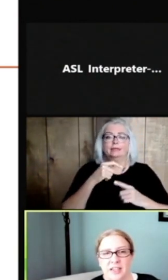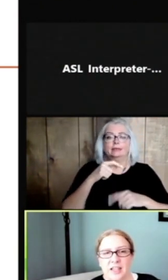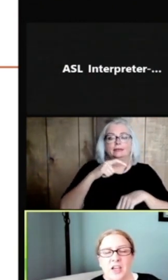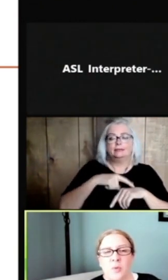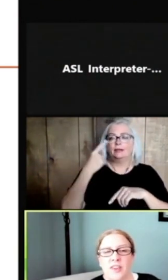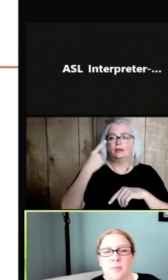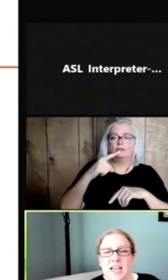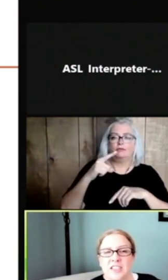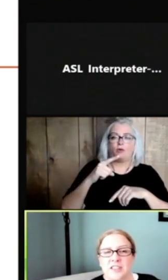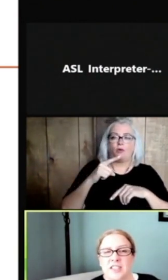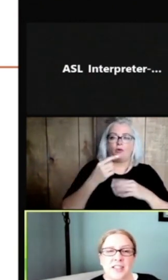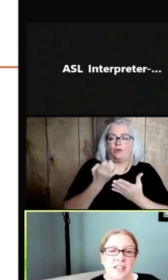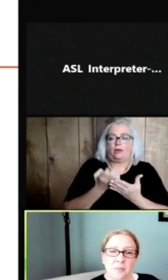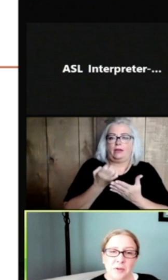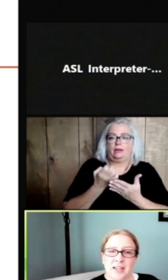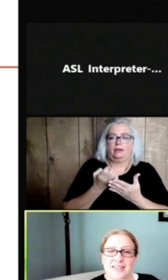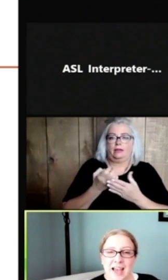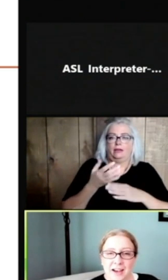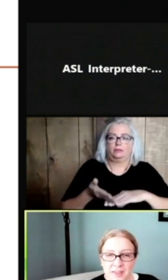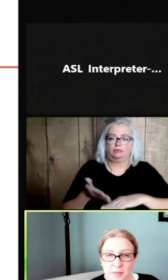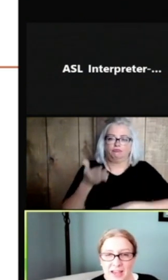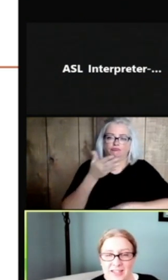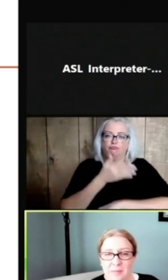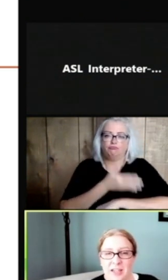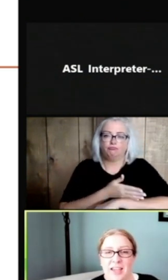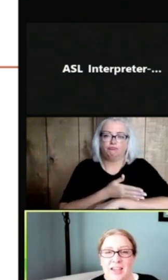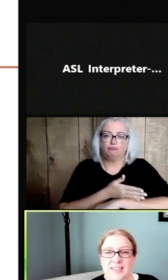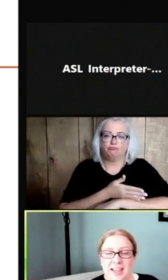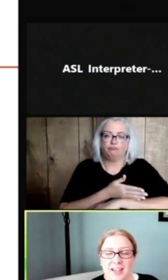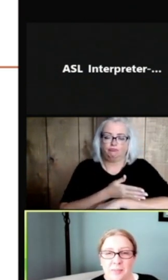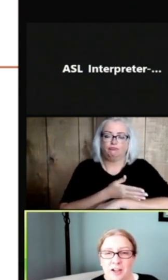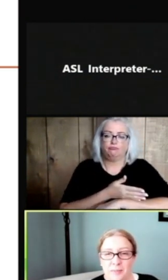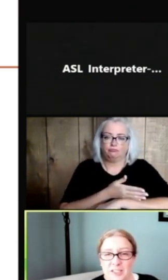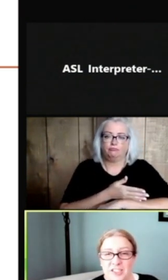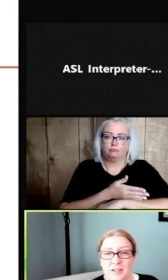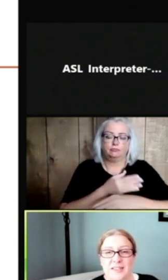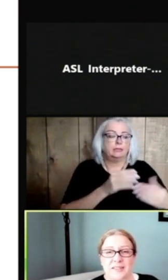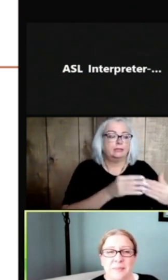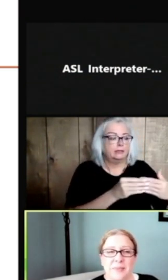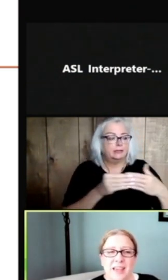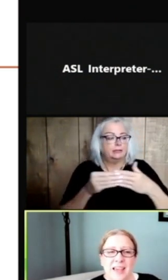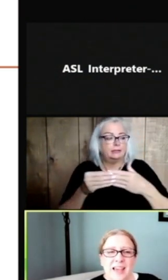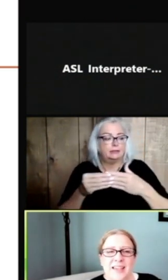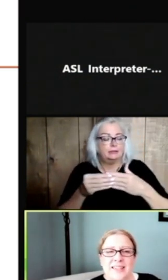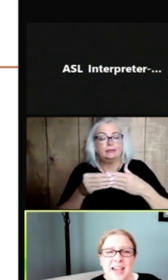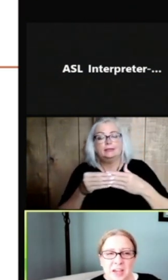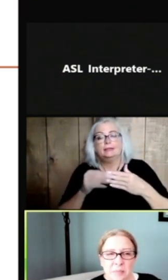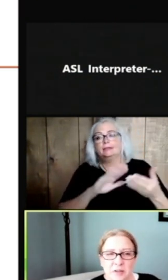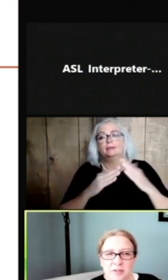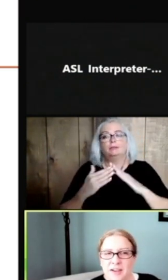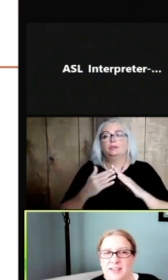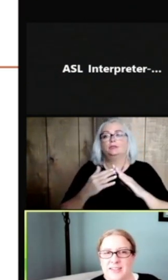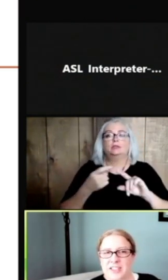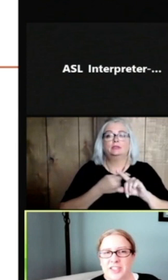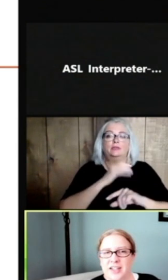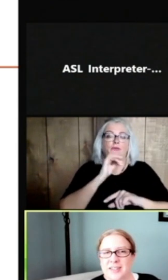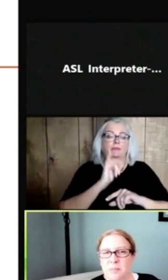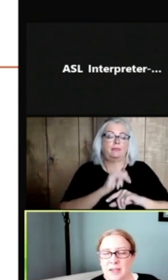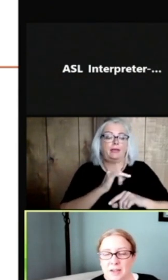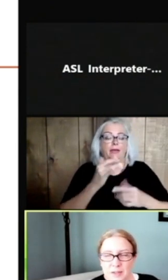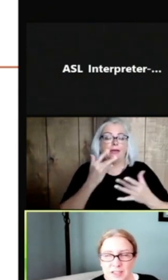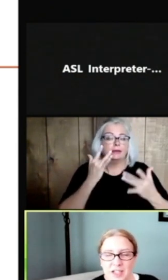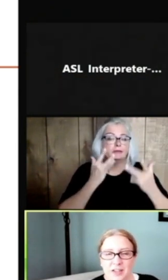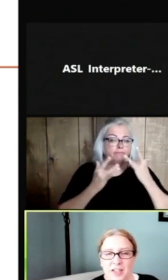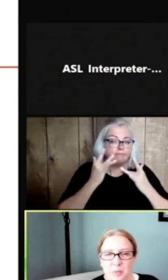revitalization, with the potential to lead communities out of the pandemic and its economic hardships. This type of revitalization